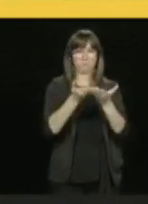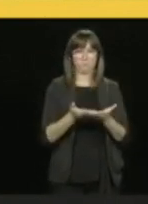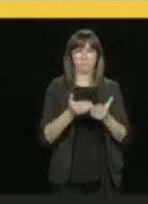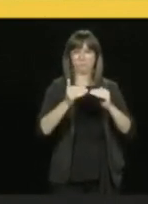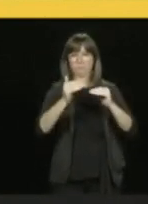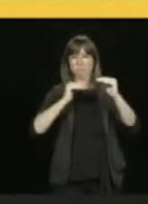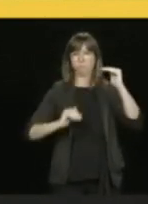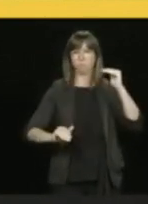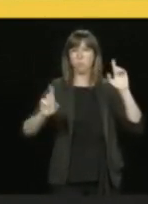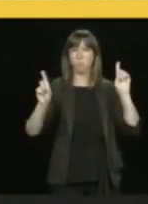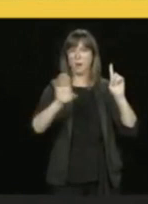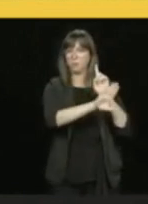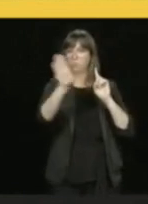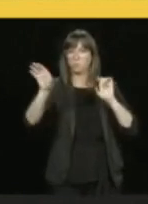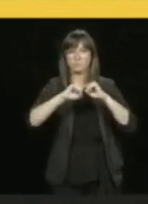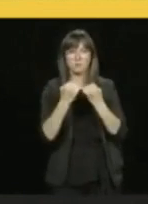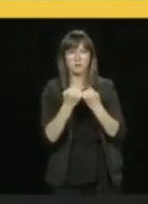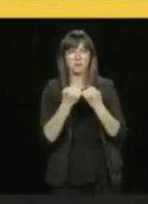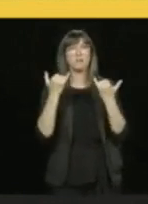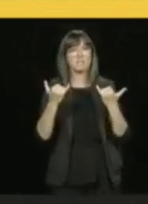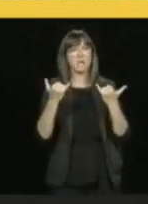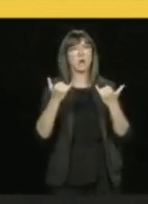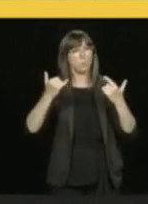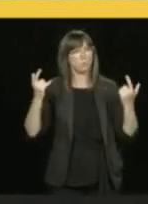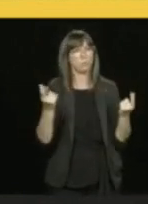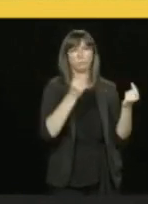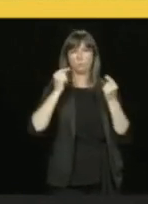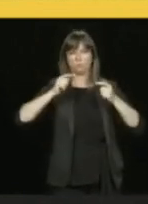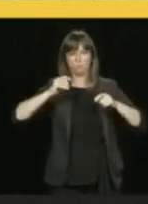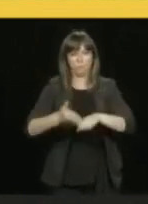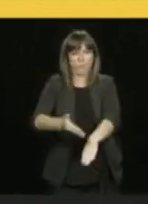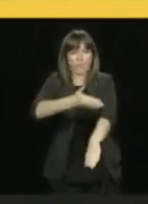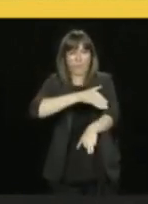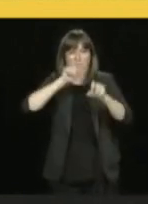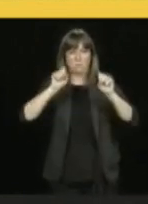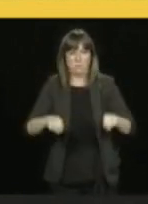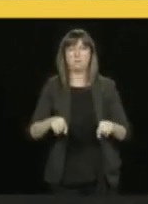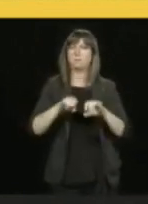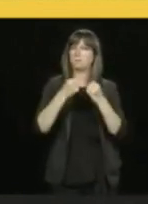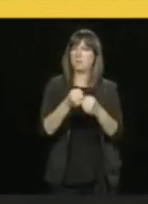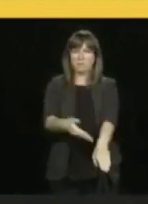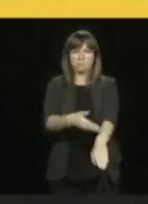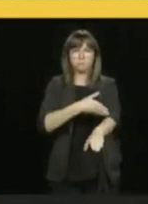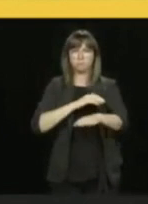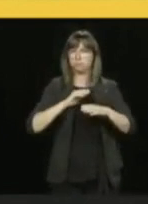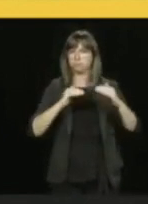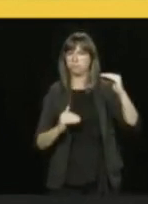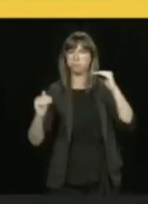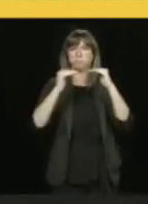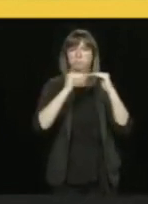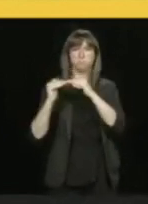society. But now we have an opportunity to act to change that. We will build a better society for all